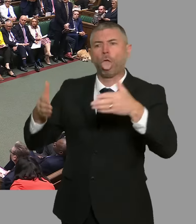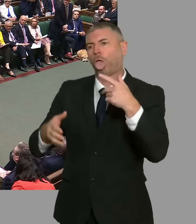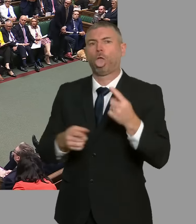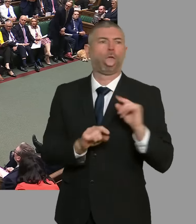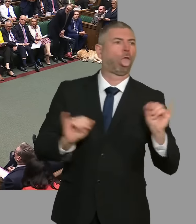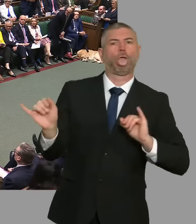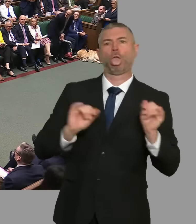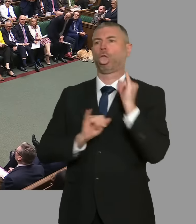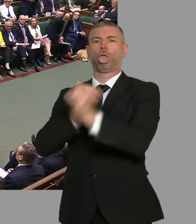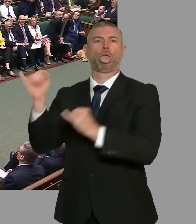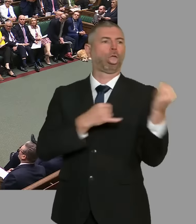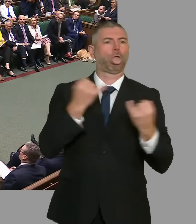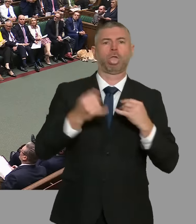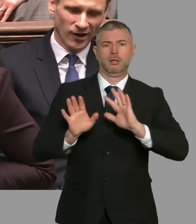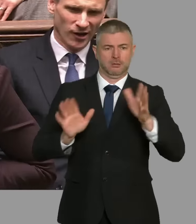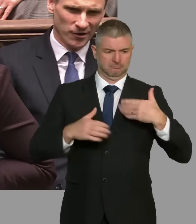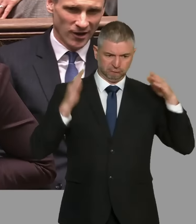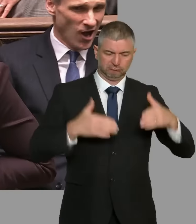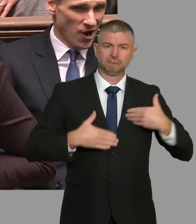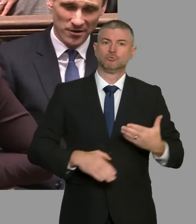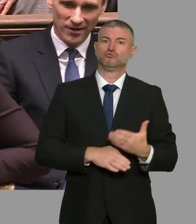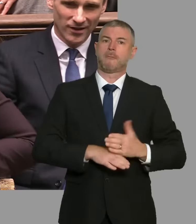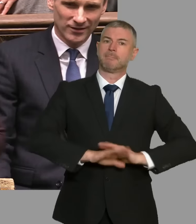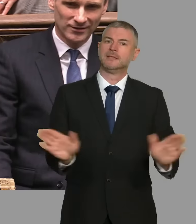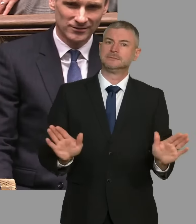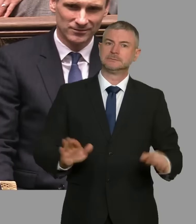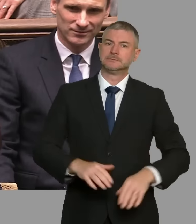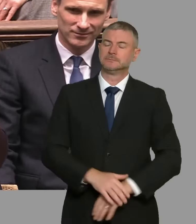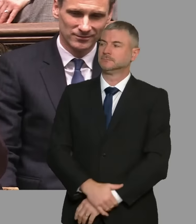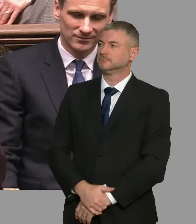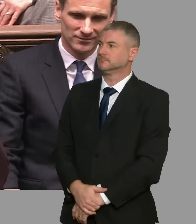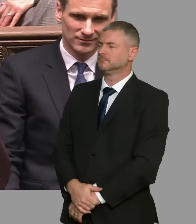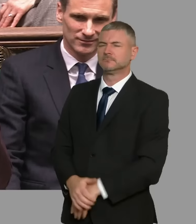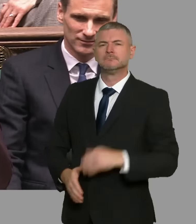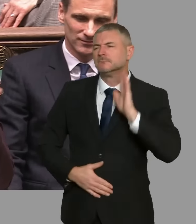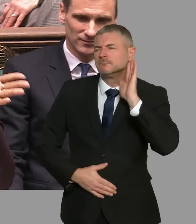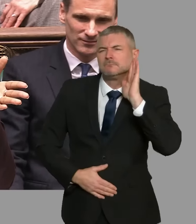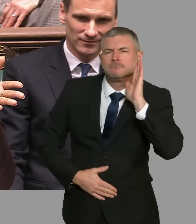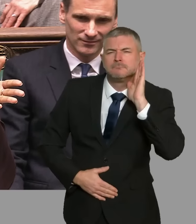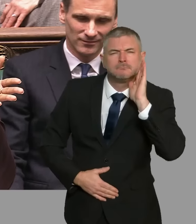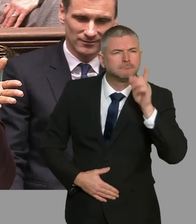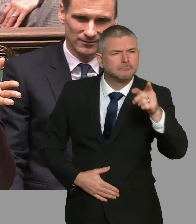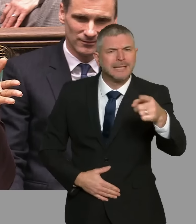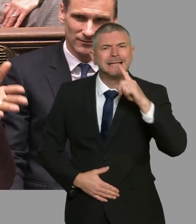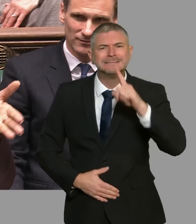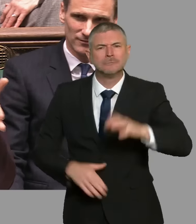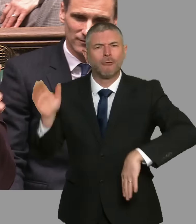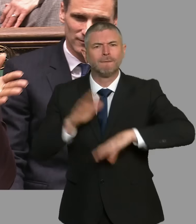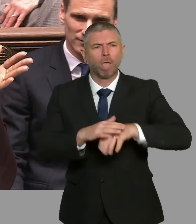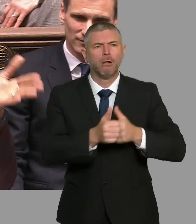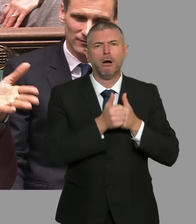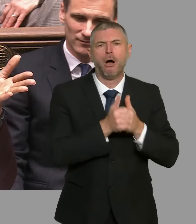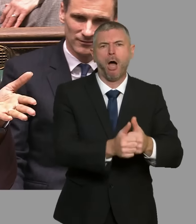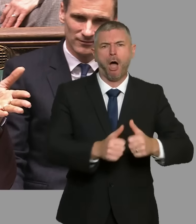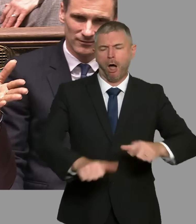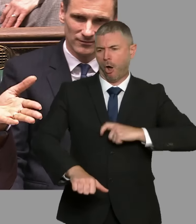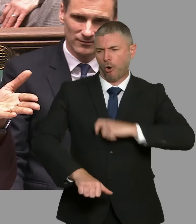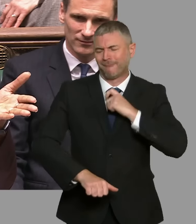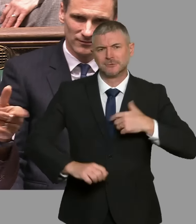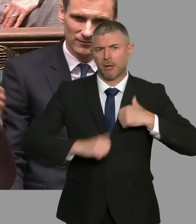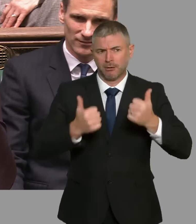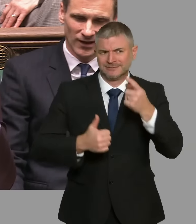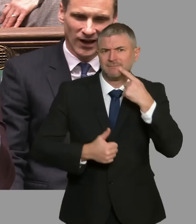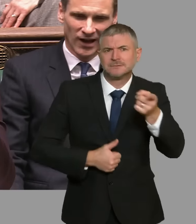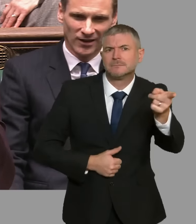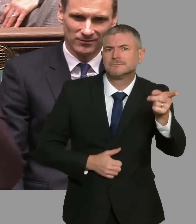Mr. Speaker, I didn't hear him give full confidence to Morgan McSweeney, but the truth is he says these attacks aren't authorised. That means he's lost control of